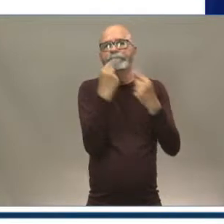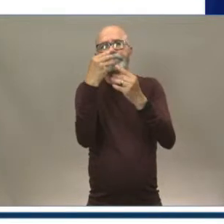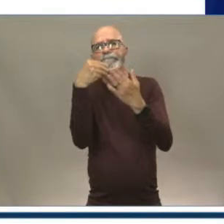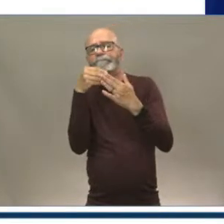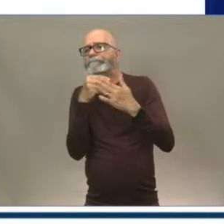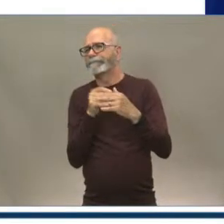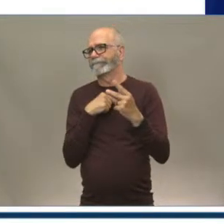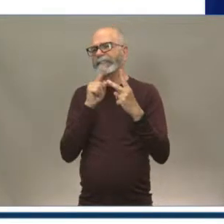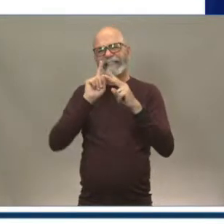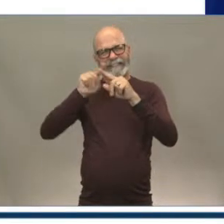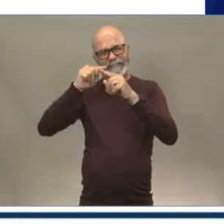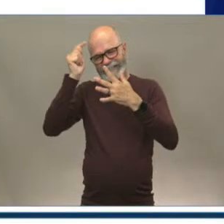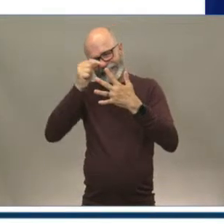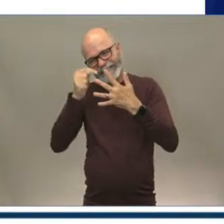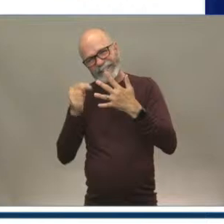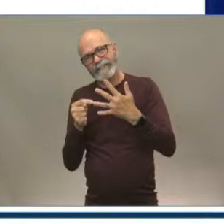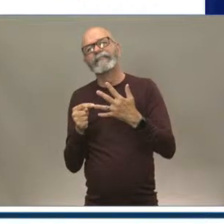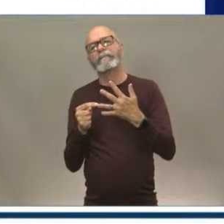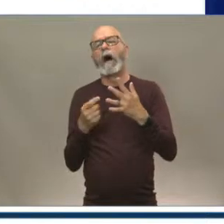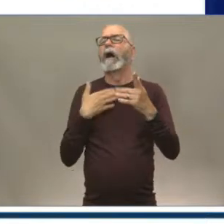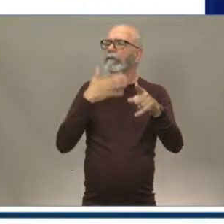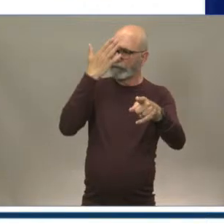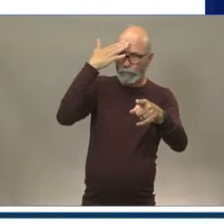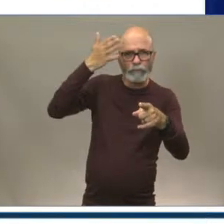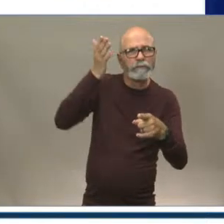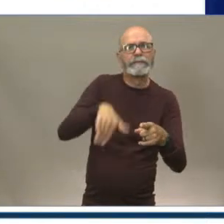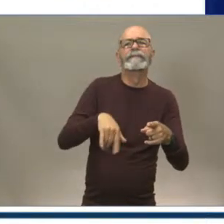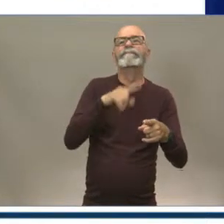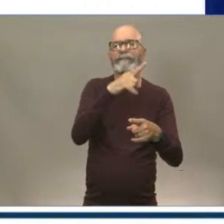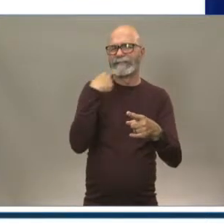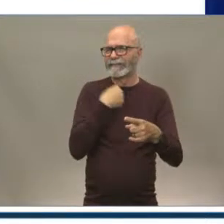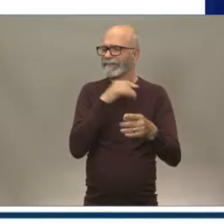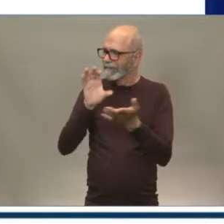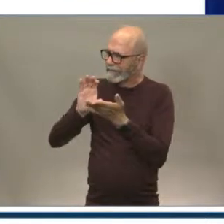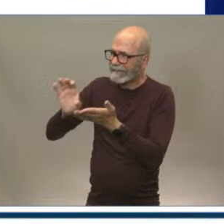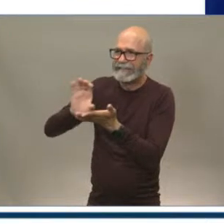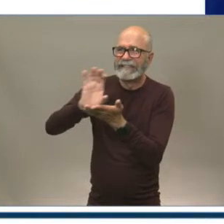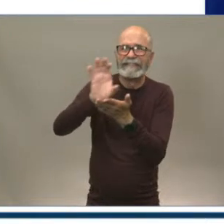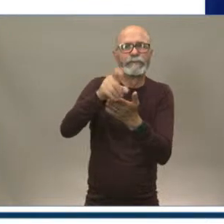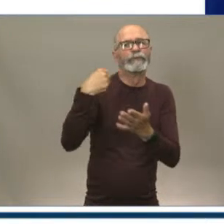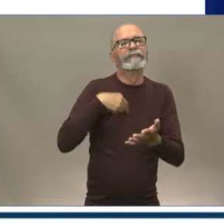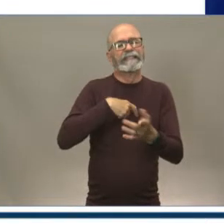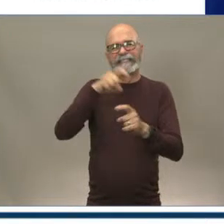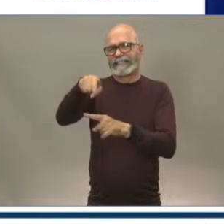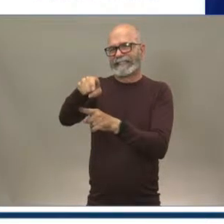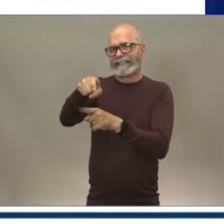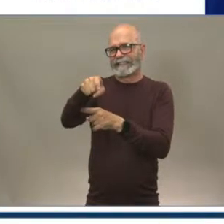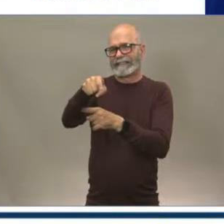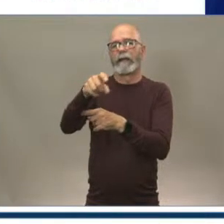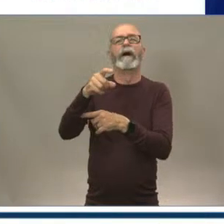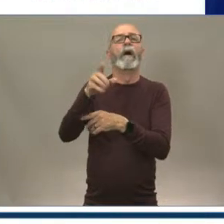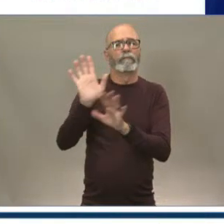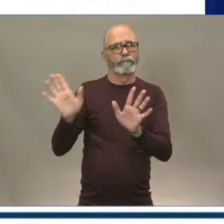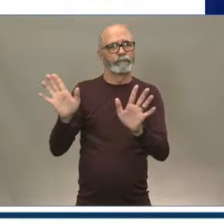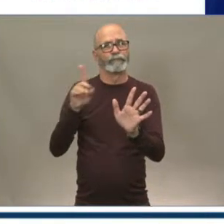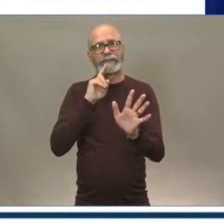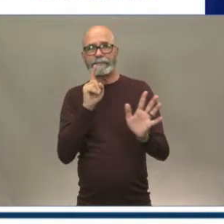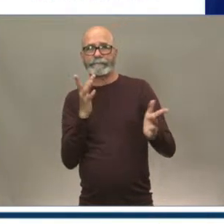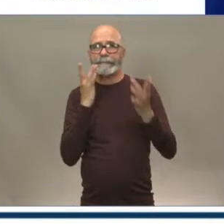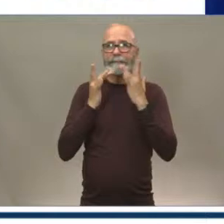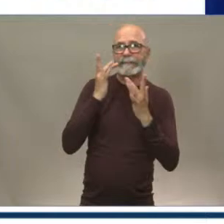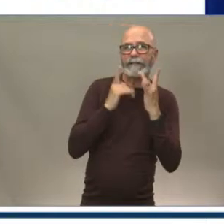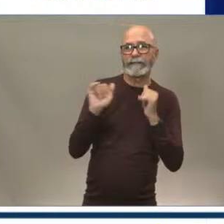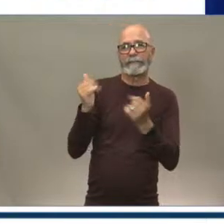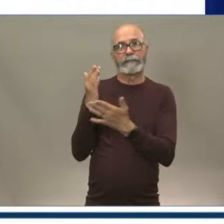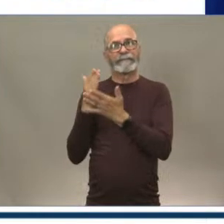there is eagerness to get that funds out to businesses. I understand that rent is due for many